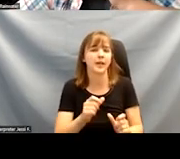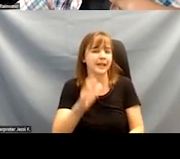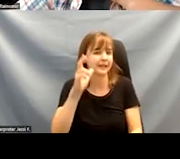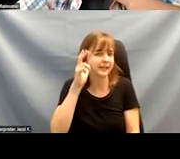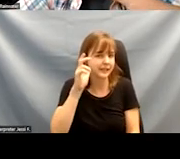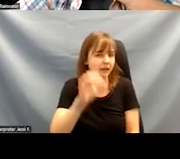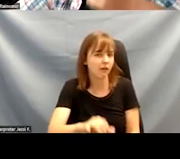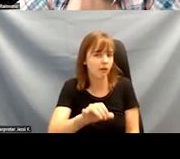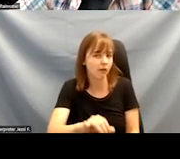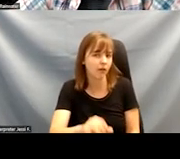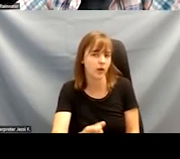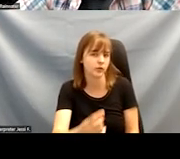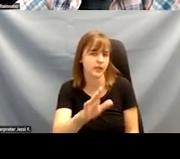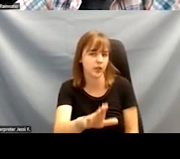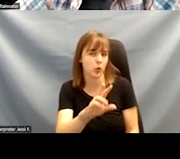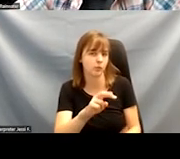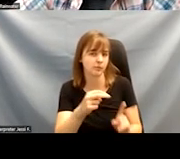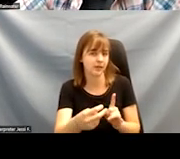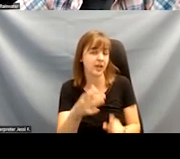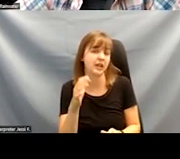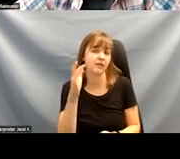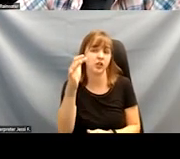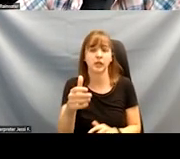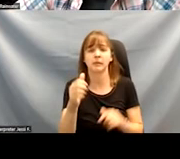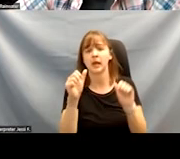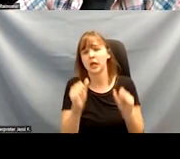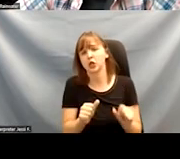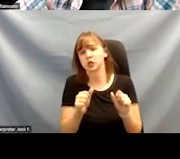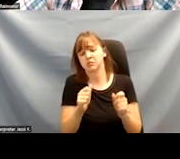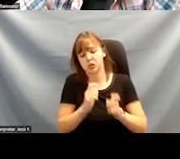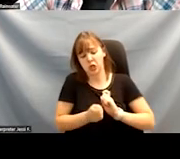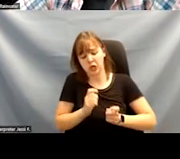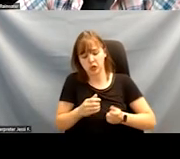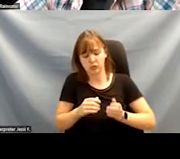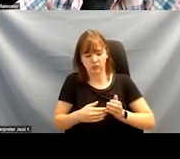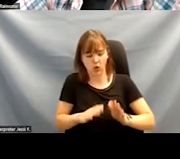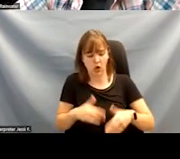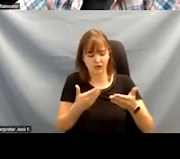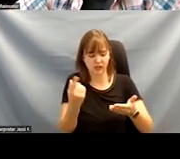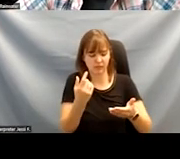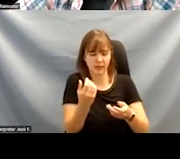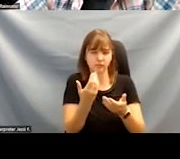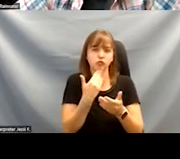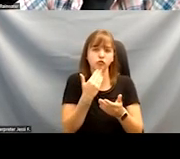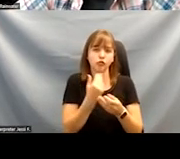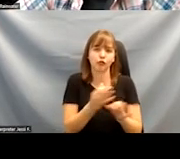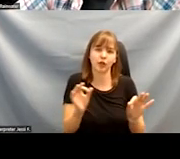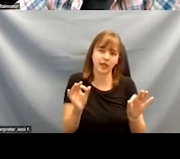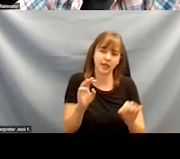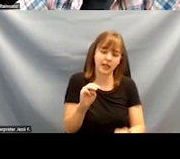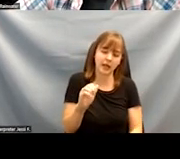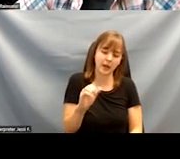gain something out of it. And then eventually maybe our paths will cross again where we can offer them sugar, you know, sugar-free macarons.